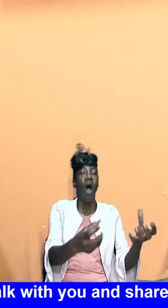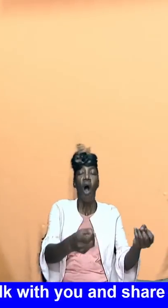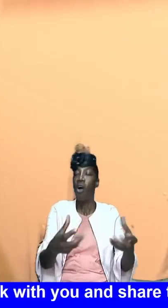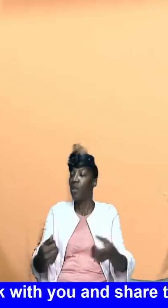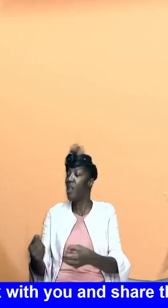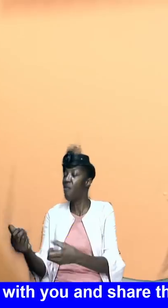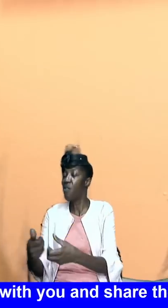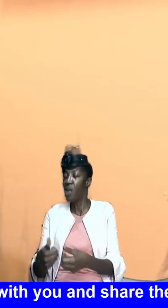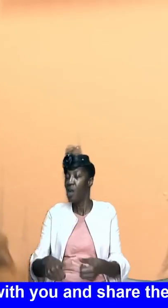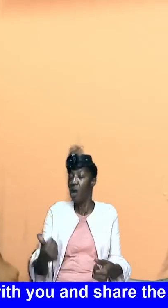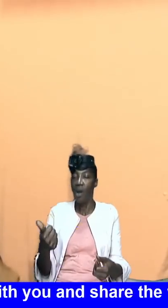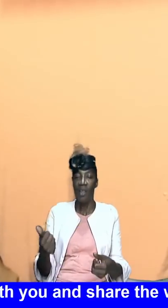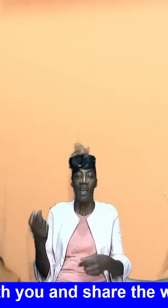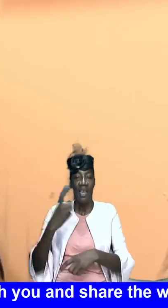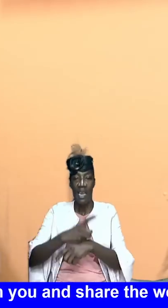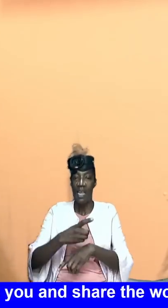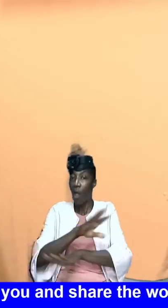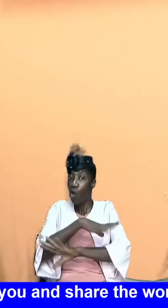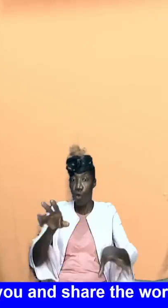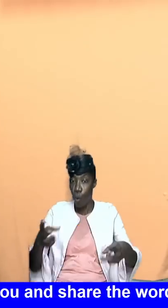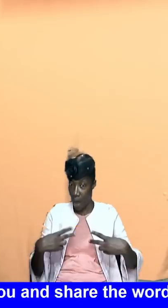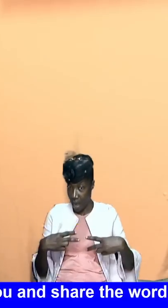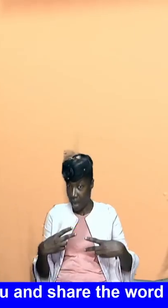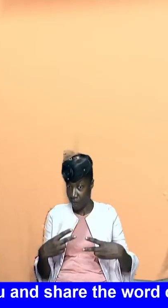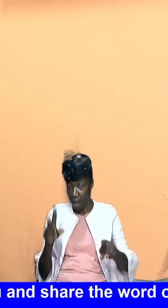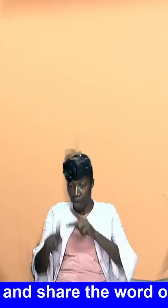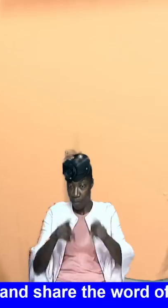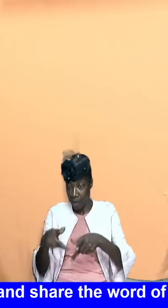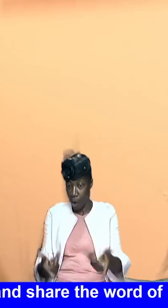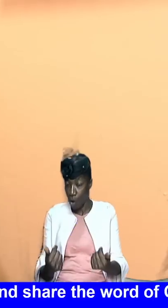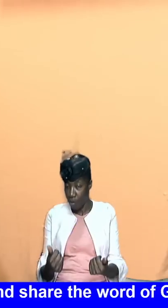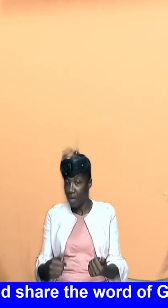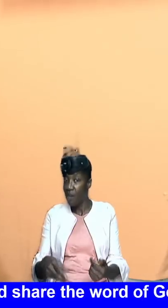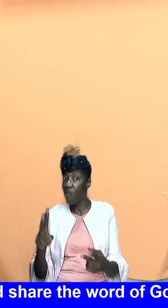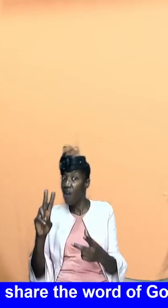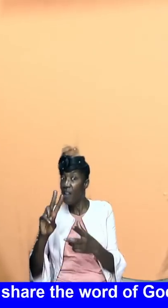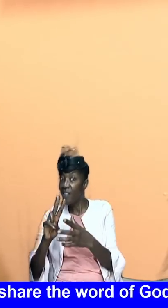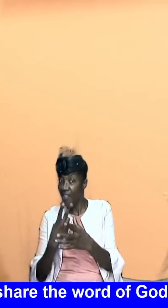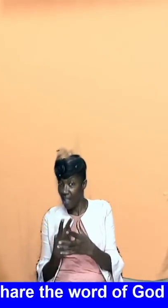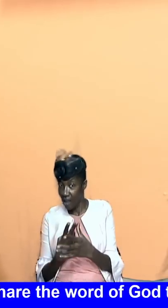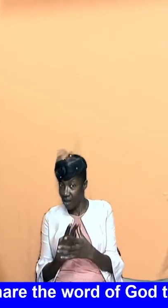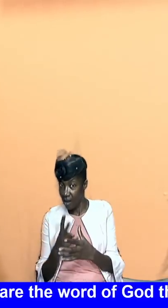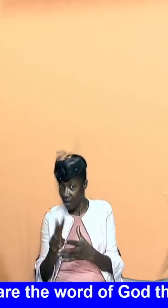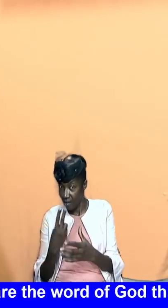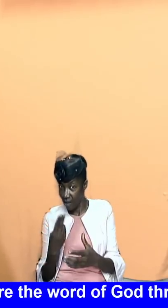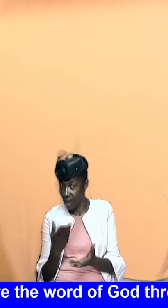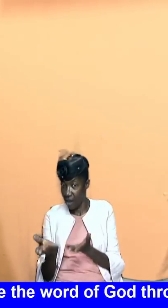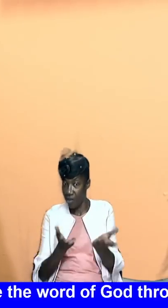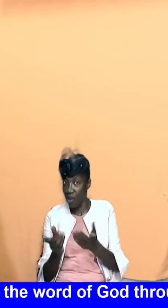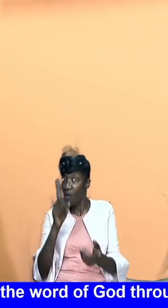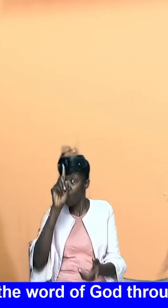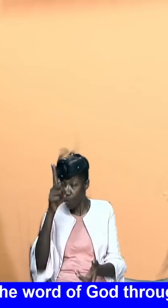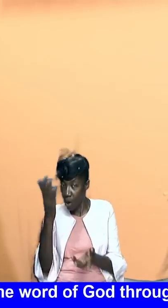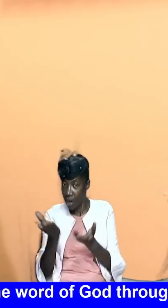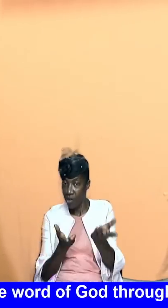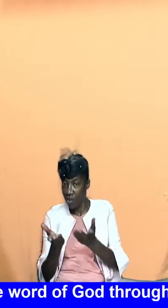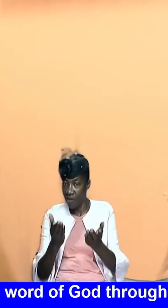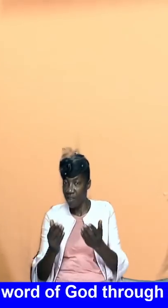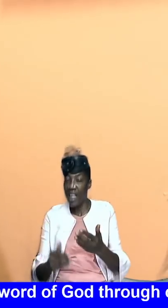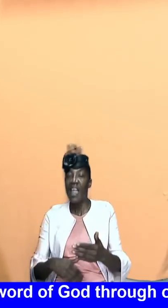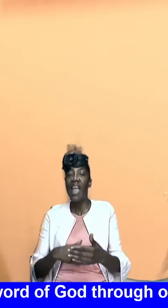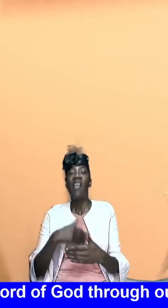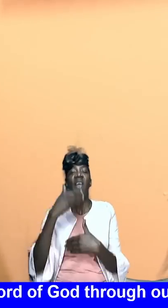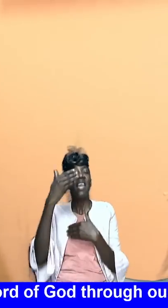don't have folks coming in for a second service on Sunday. One service. And it begins at 9. And the following